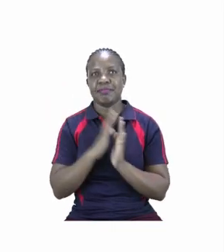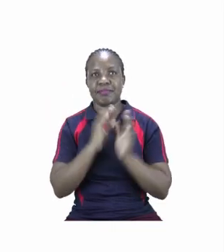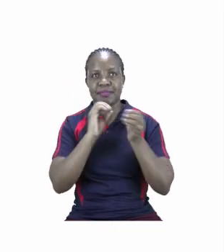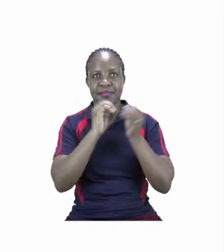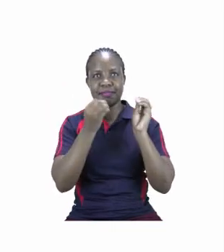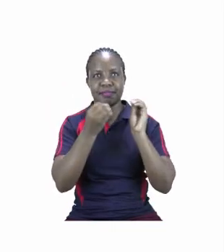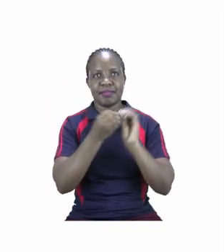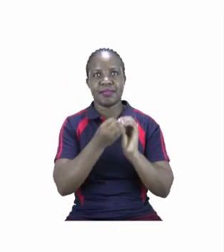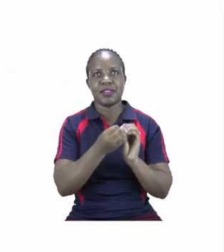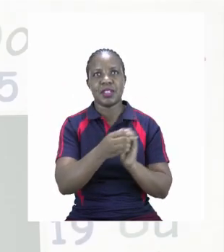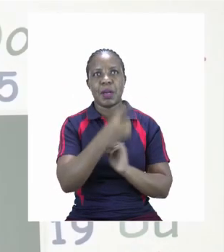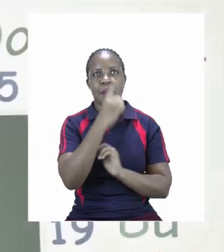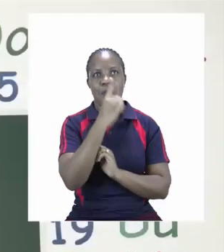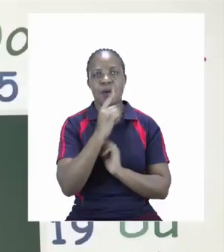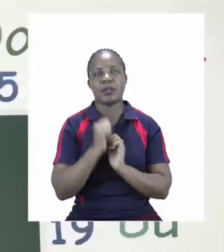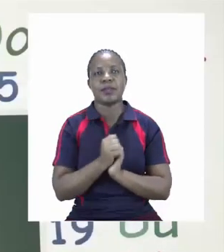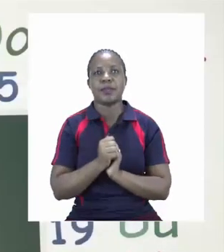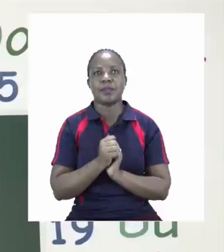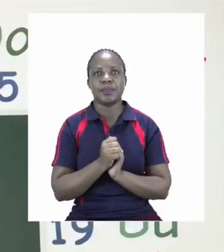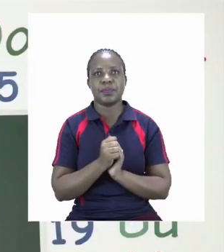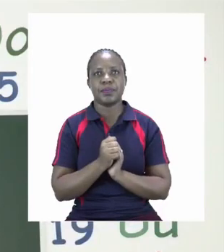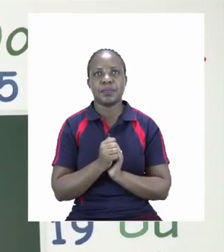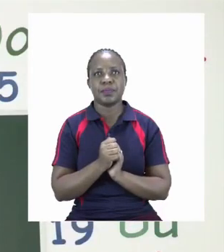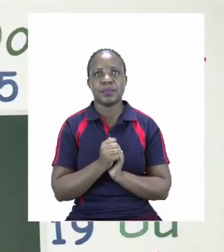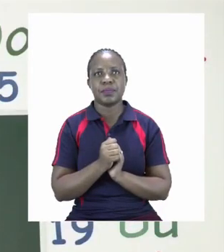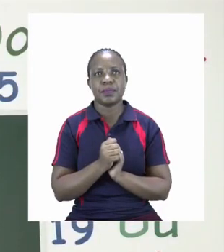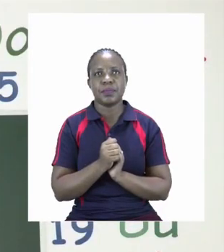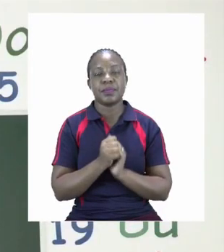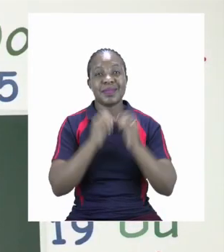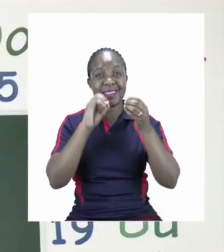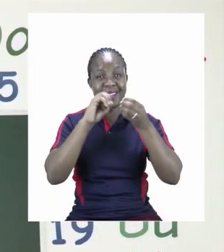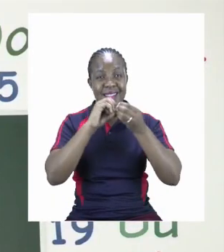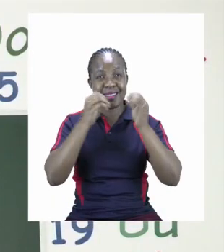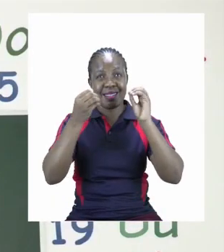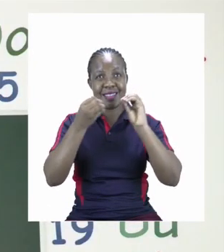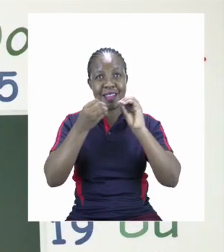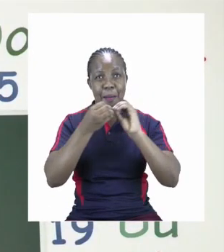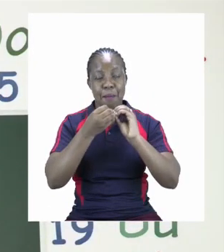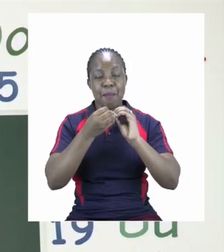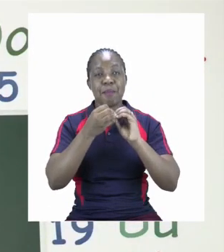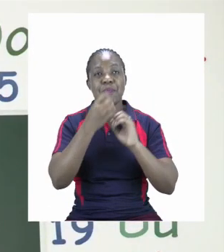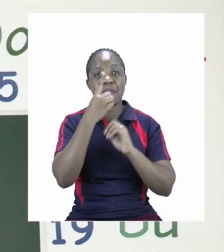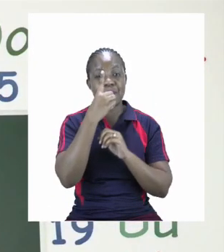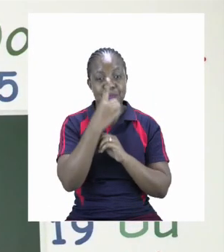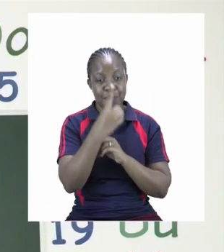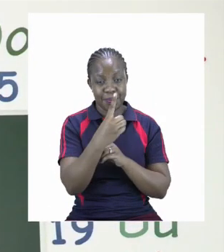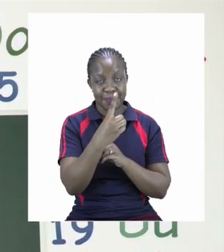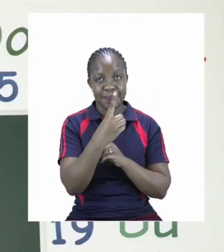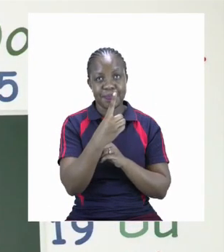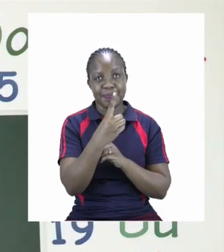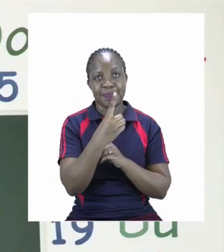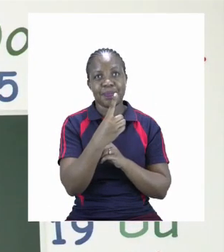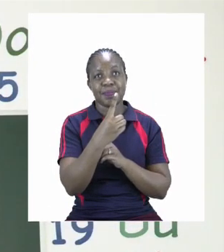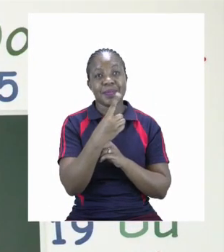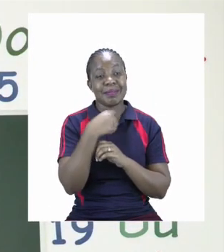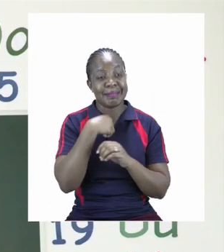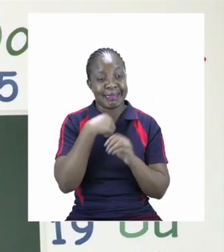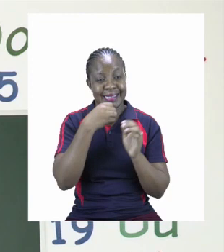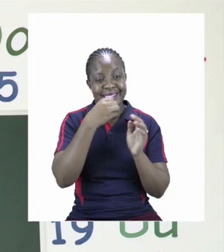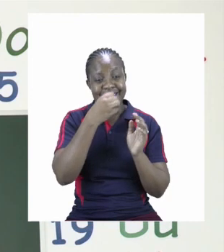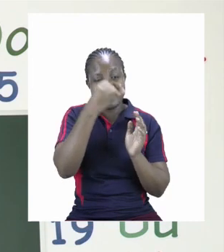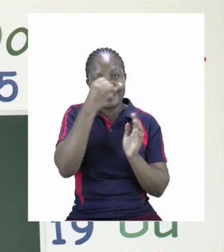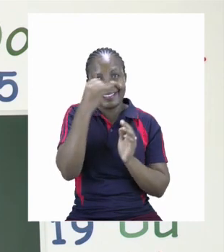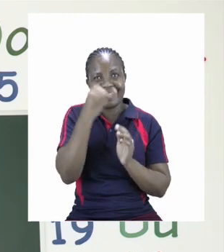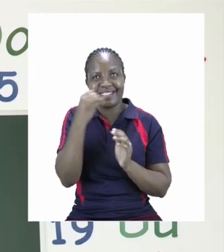on the board. Now I have my number 1 and so do you. And I have drawn some of the pictures as